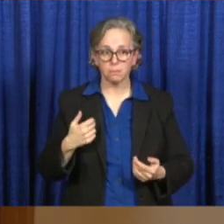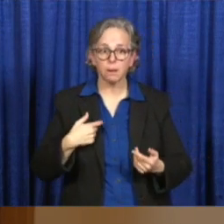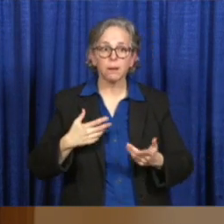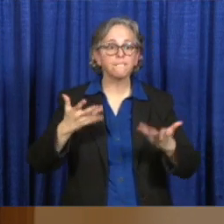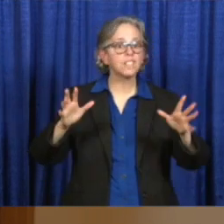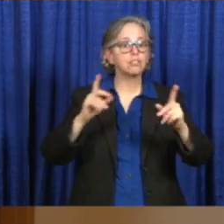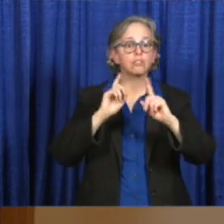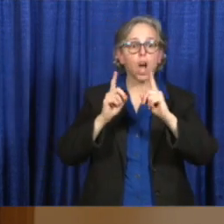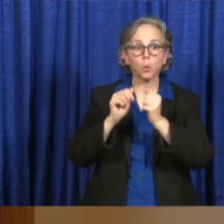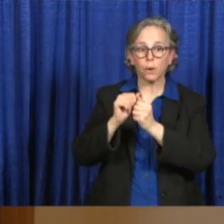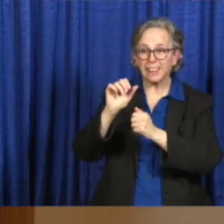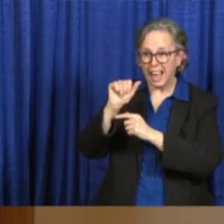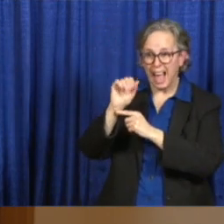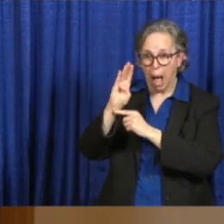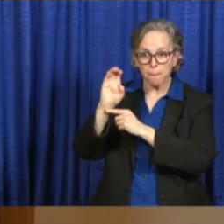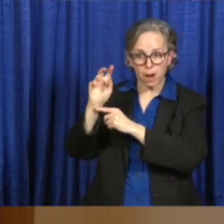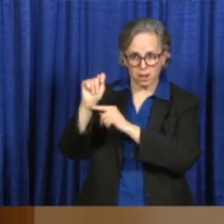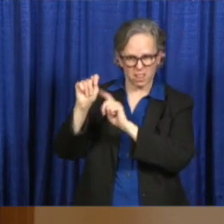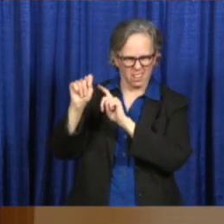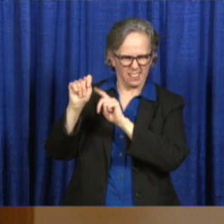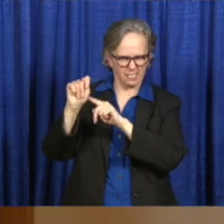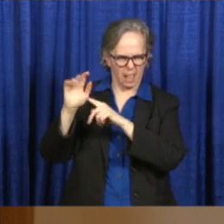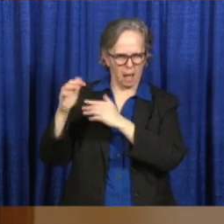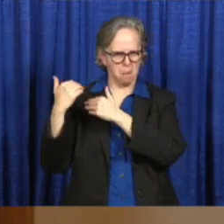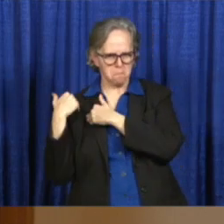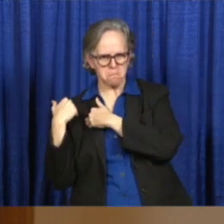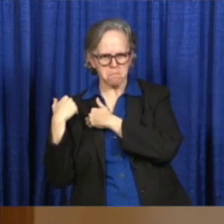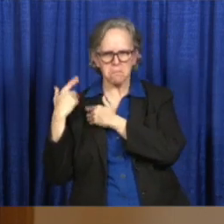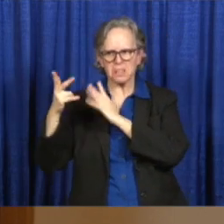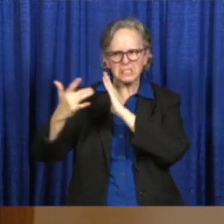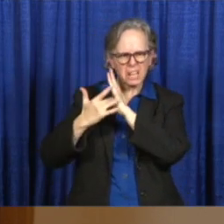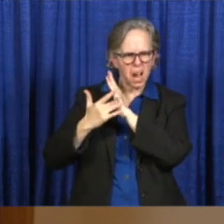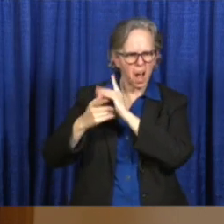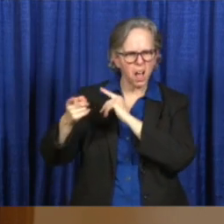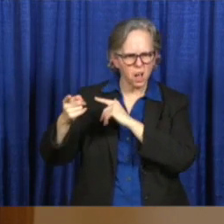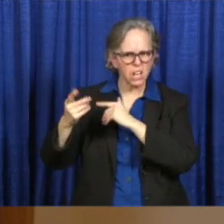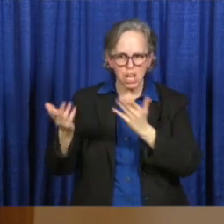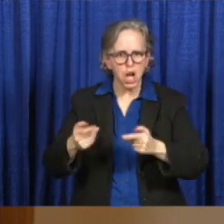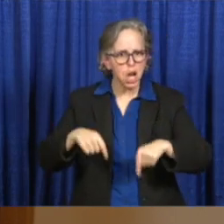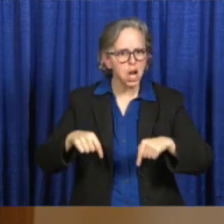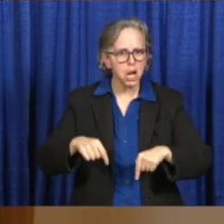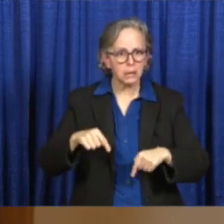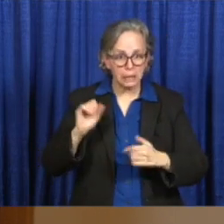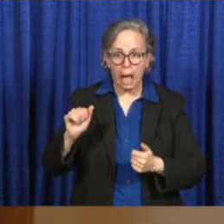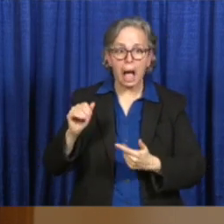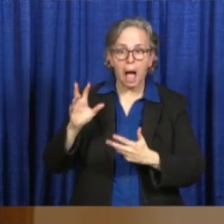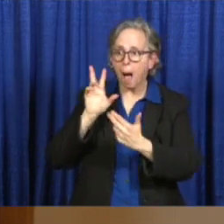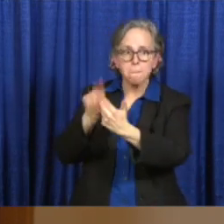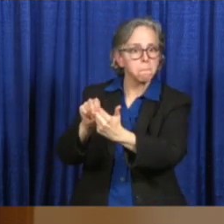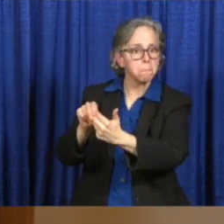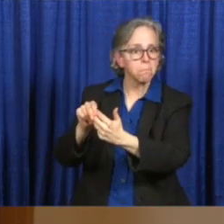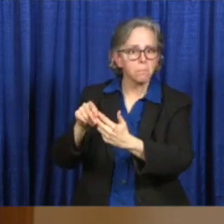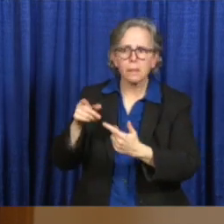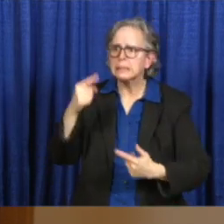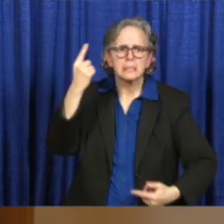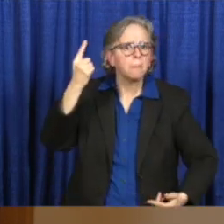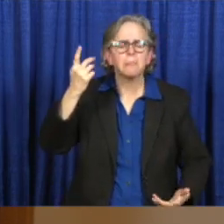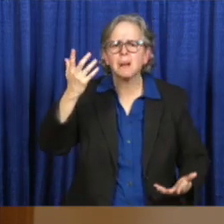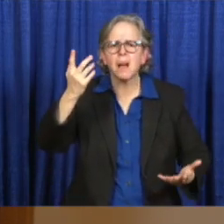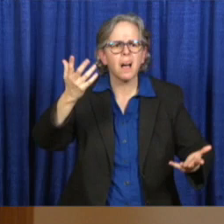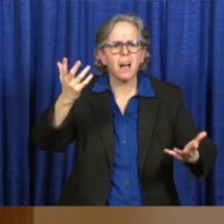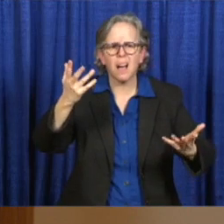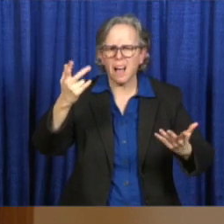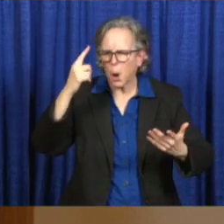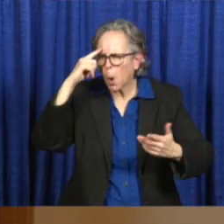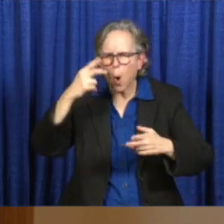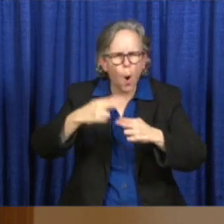that we can use here in Ohio. There's something that hospitals can use that's, I believe, called the F2000.